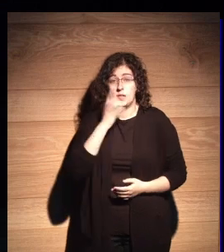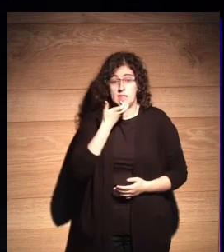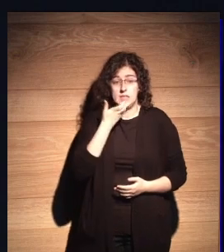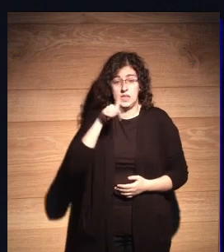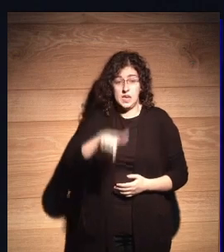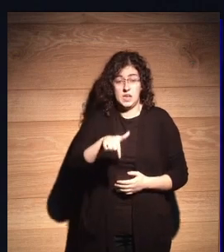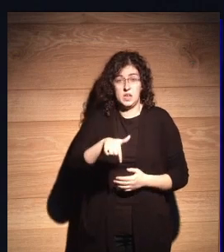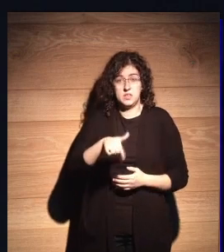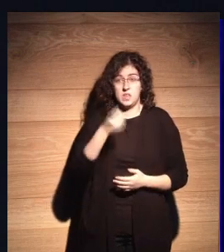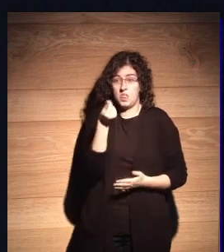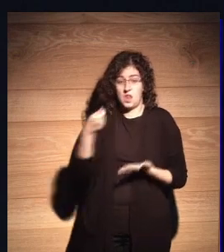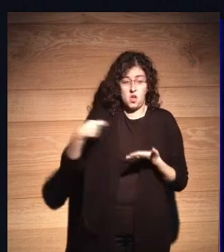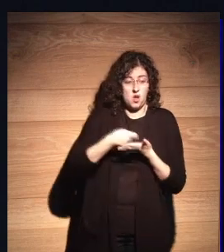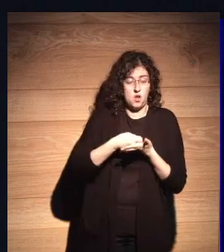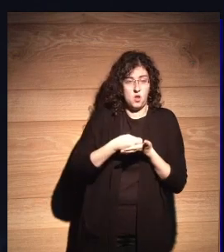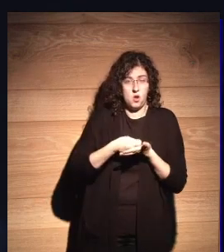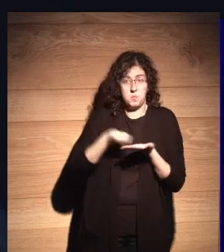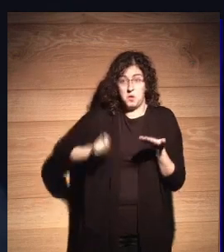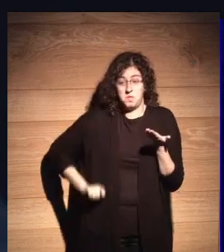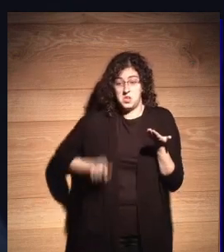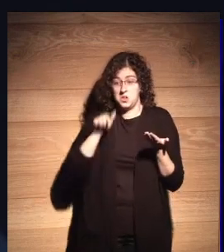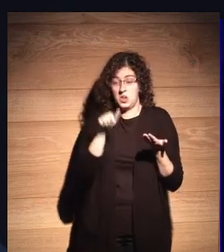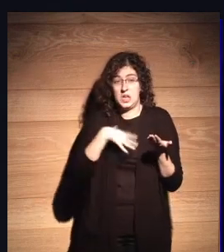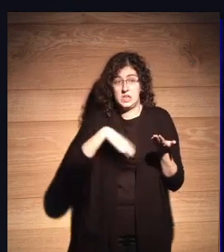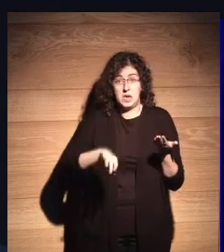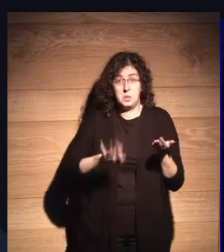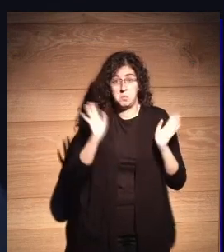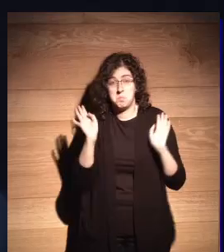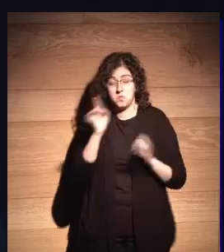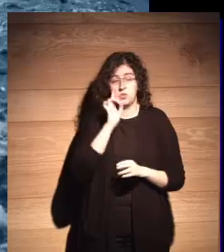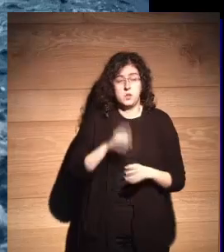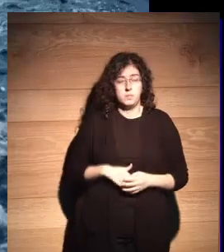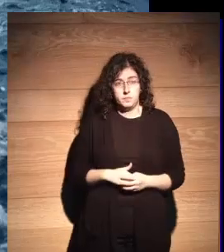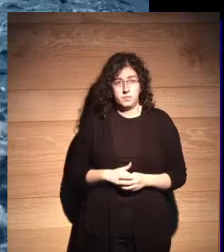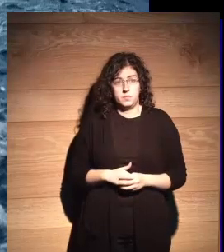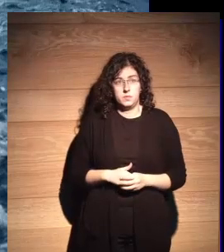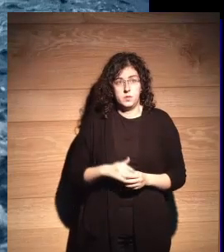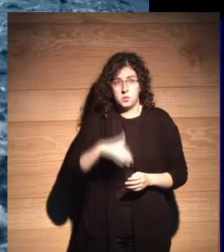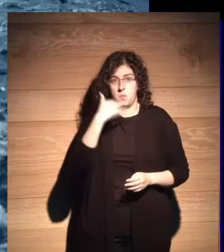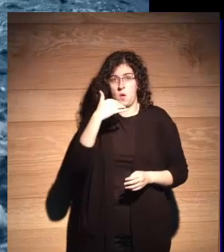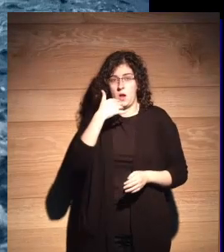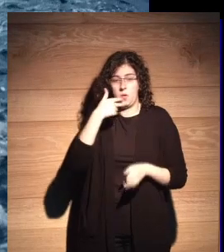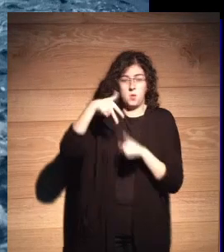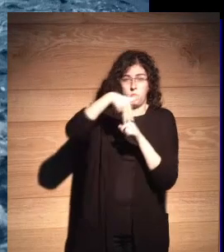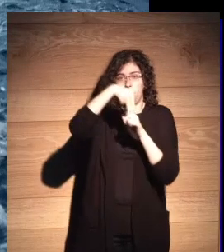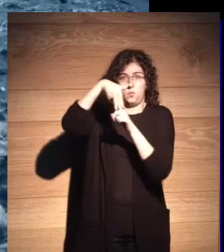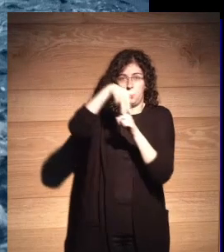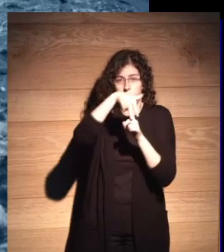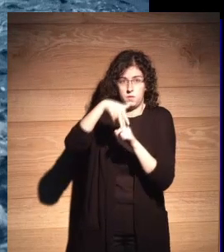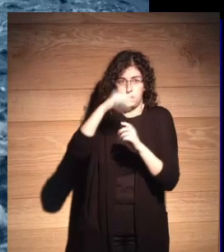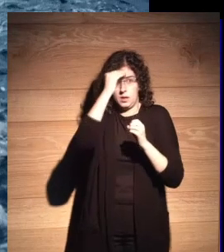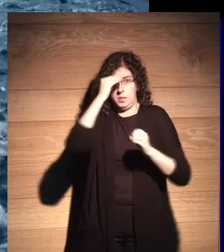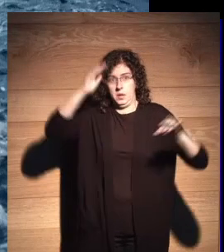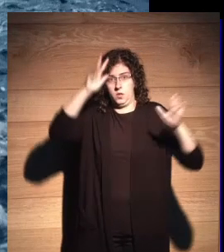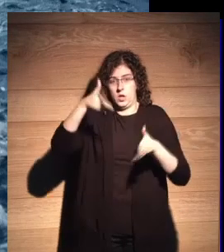so the world's changed. But it's an acrobatic act because imagine sitting there and fishing. Yeah, they would sit there